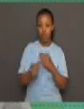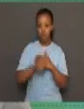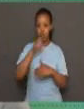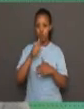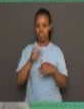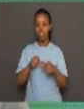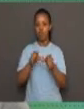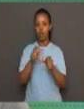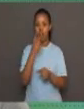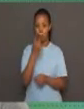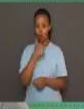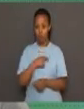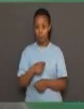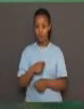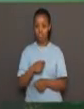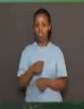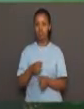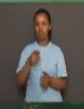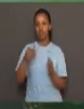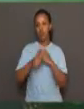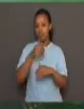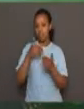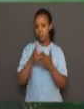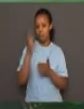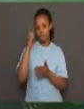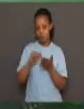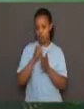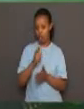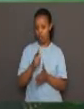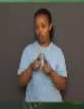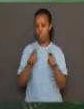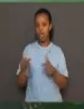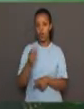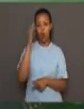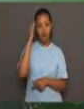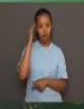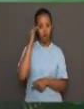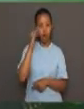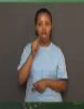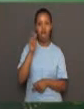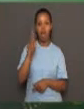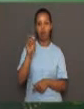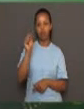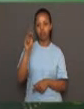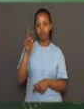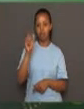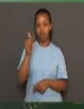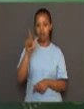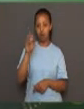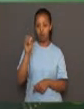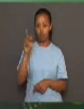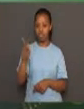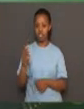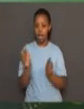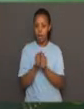try and attack one of the members. It is the larger brain that enables the